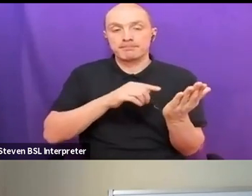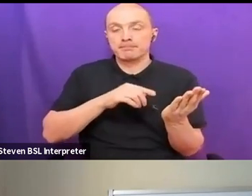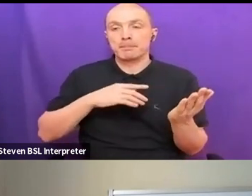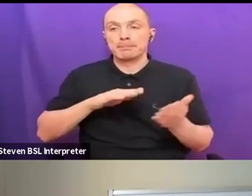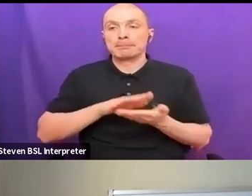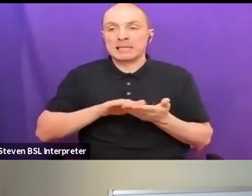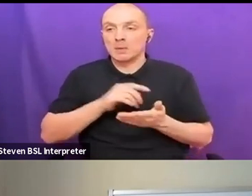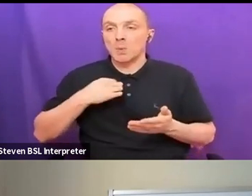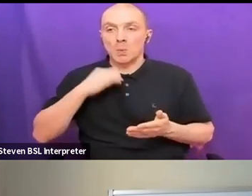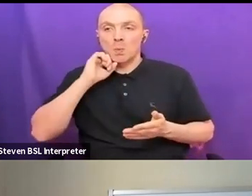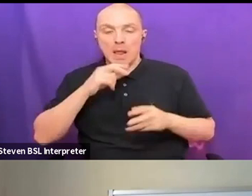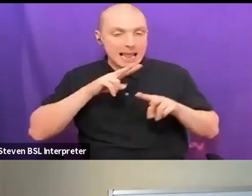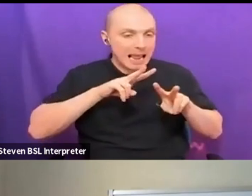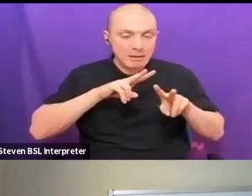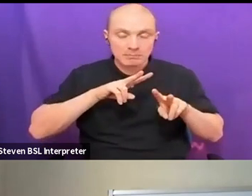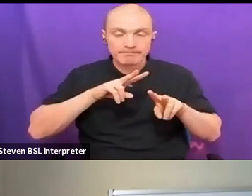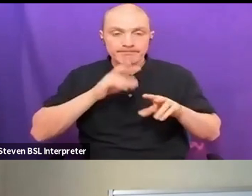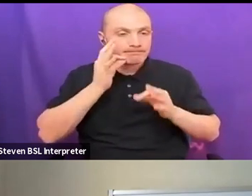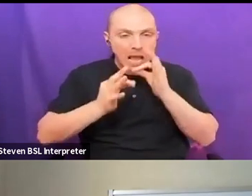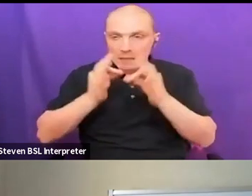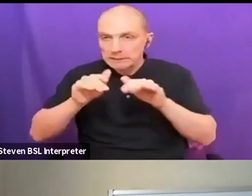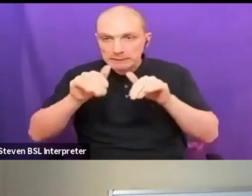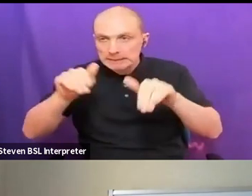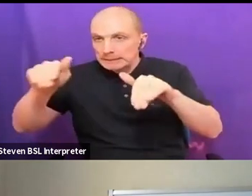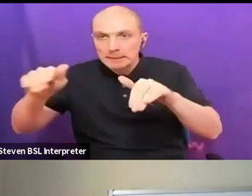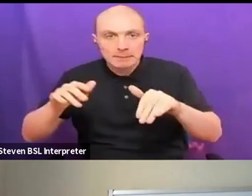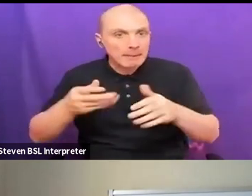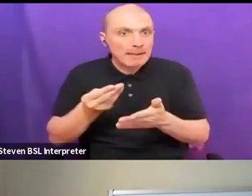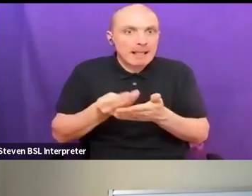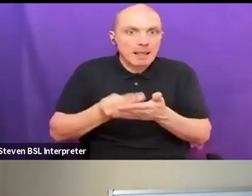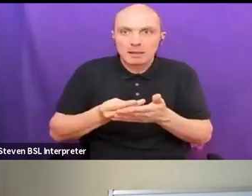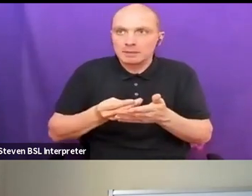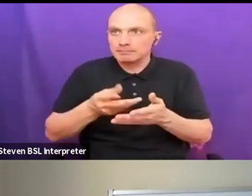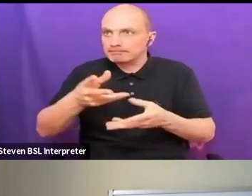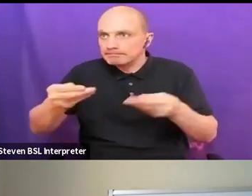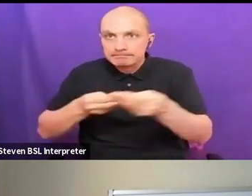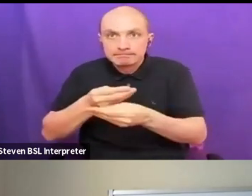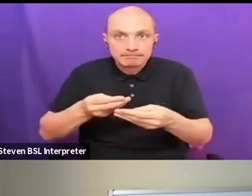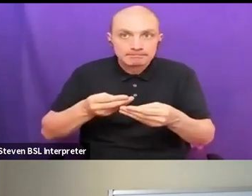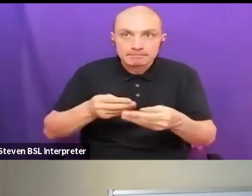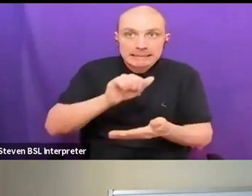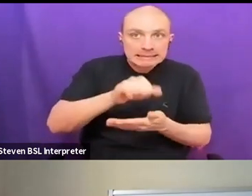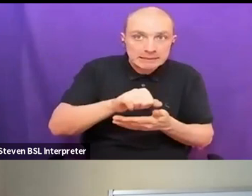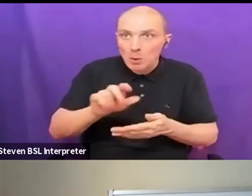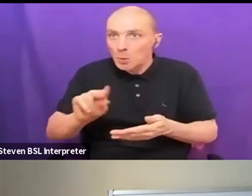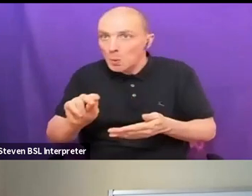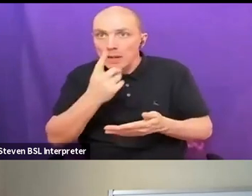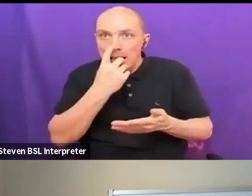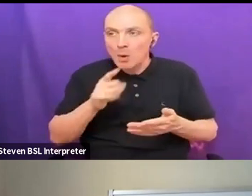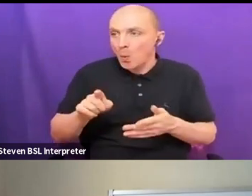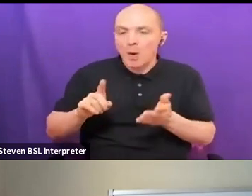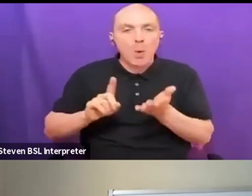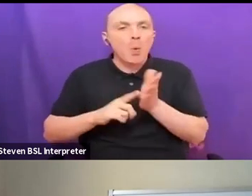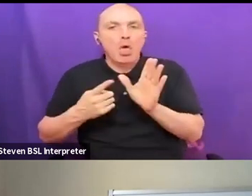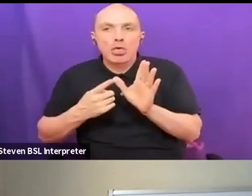and whether we can make some of that available for the type of stuff being discussed, or whether we can talk to local authorities about how we can do that together. I think